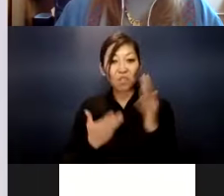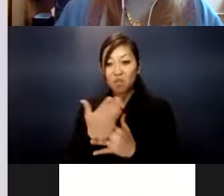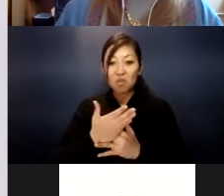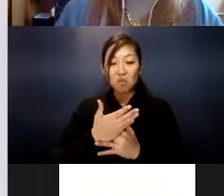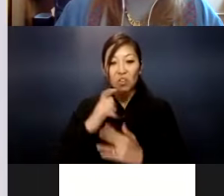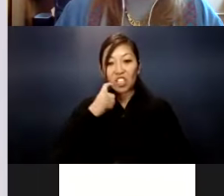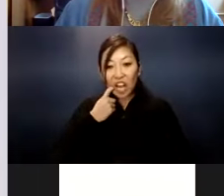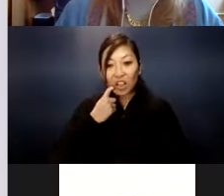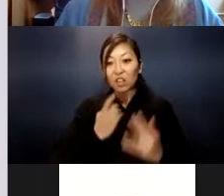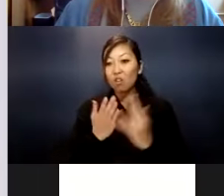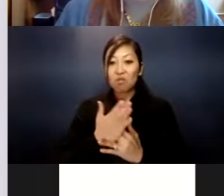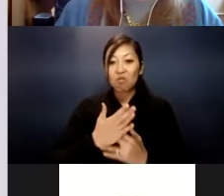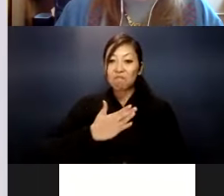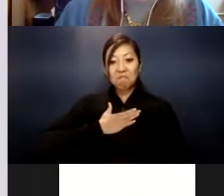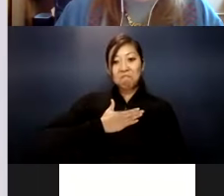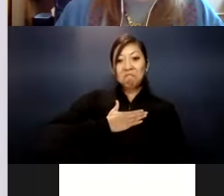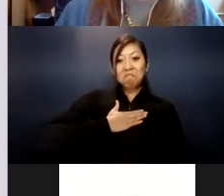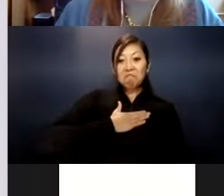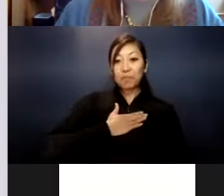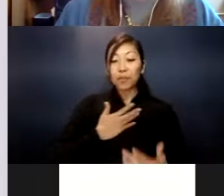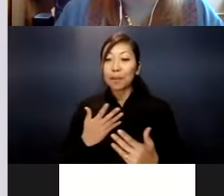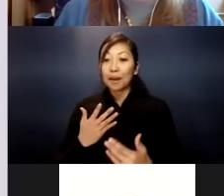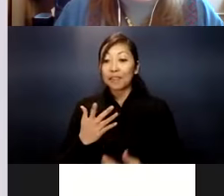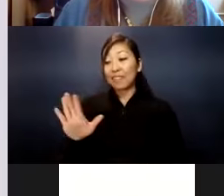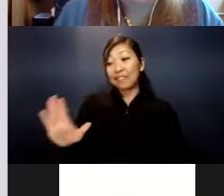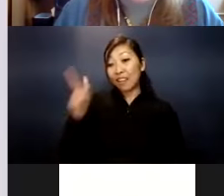But what they do with that information is kind of up to them.